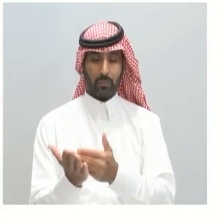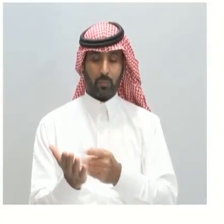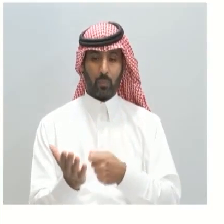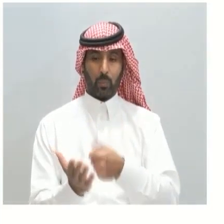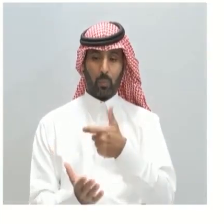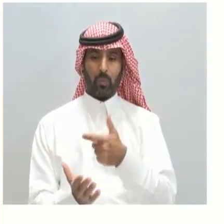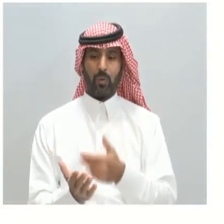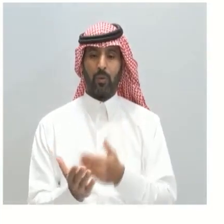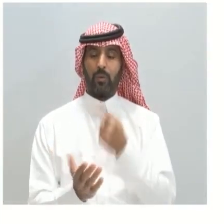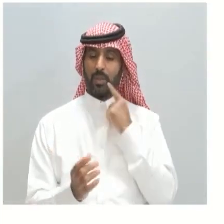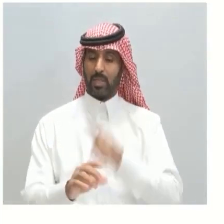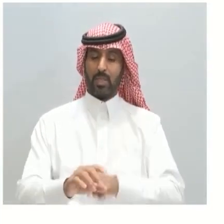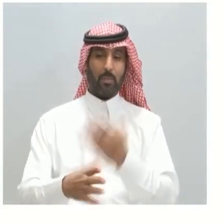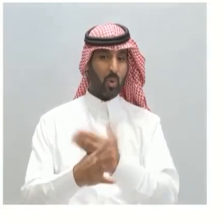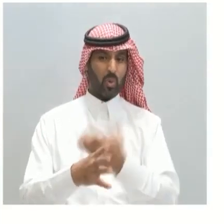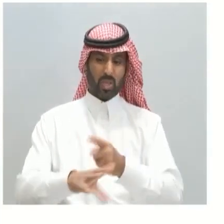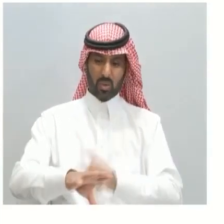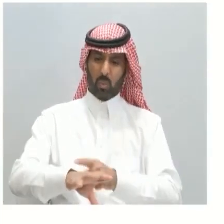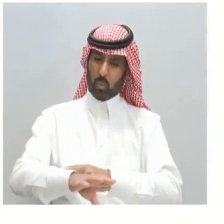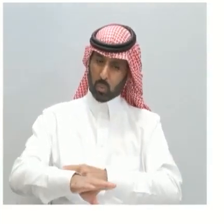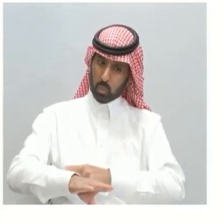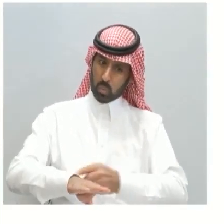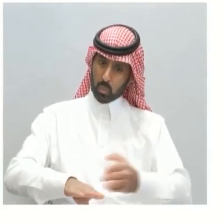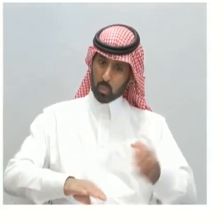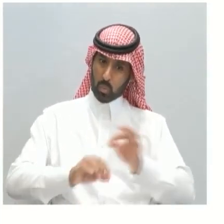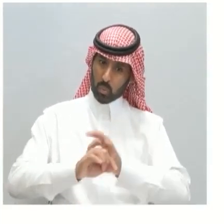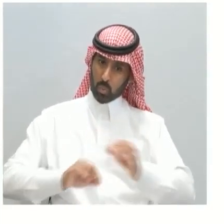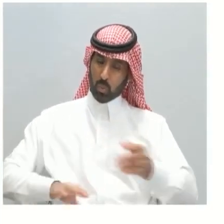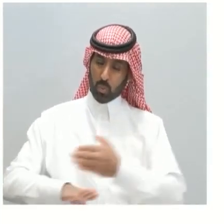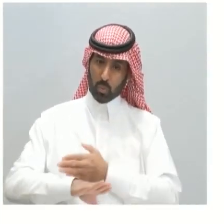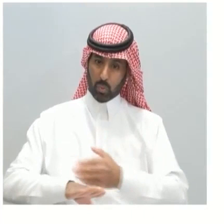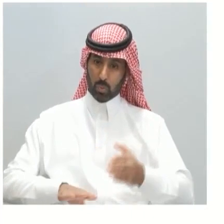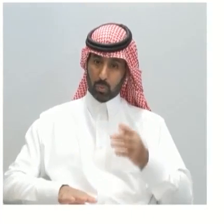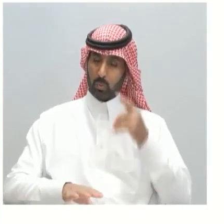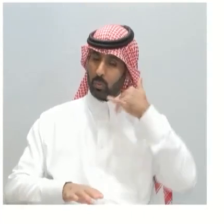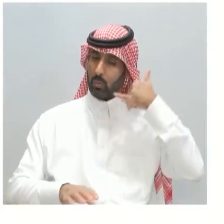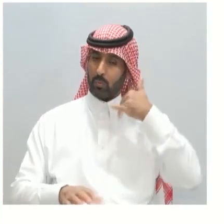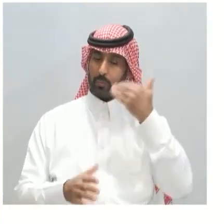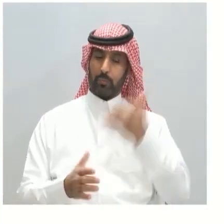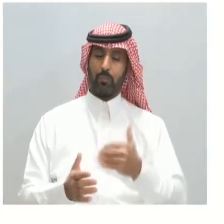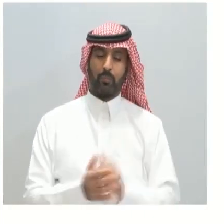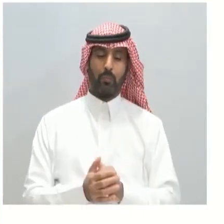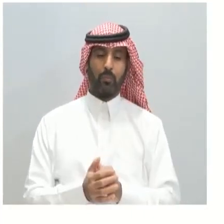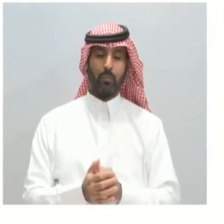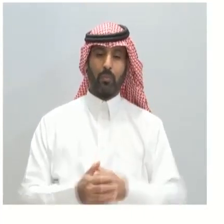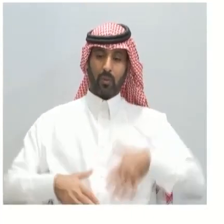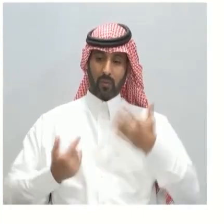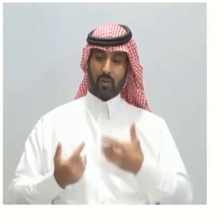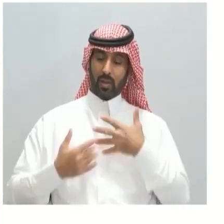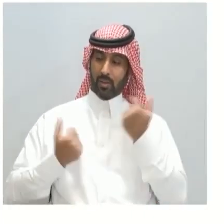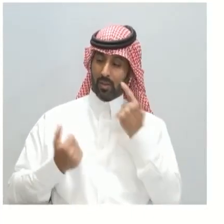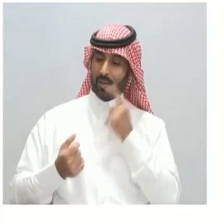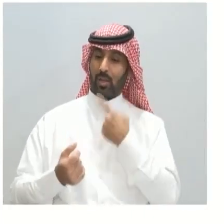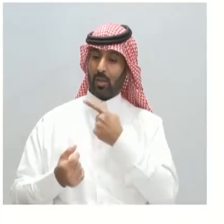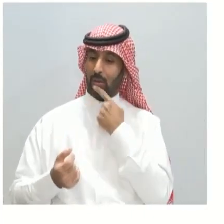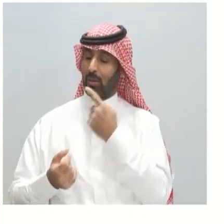call was long. So the longer the telephone, the bigger the bill. The funnier the joke, the harder